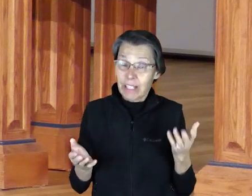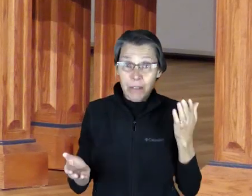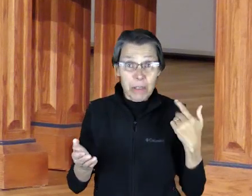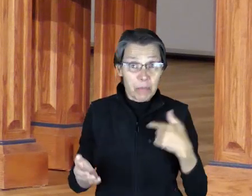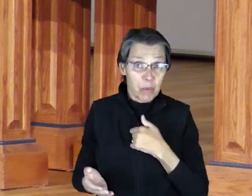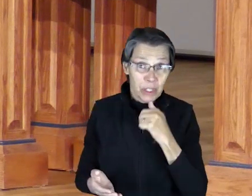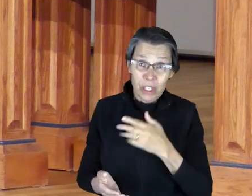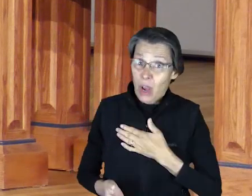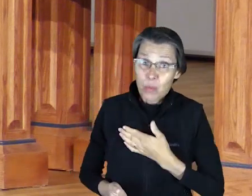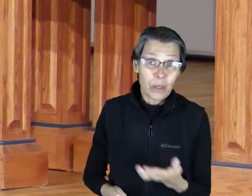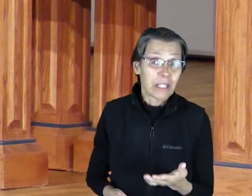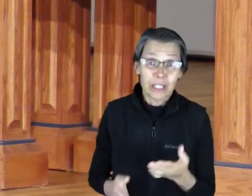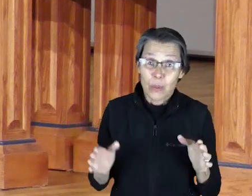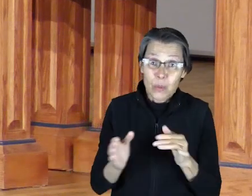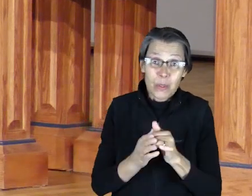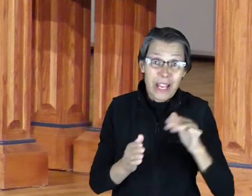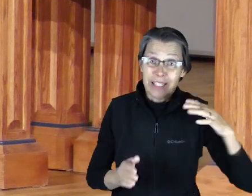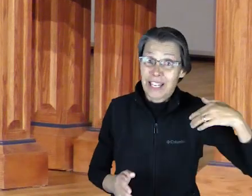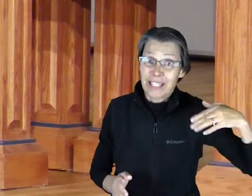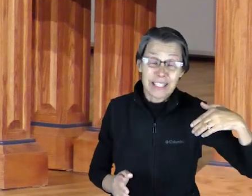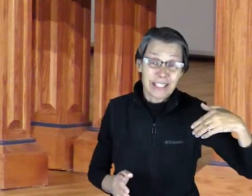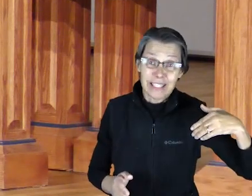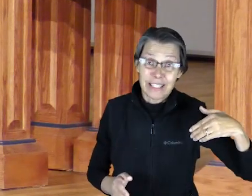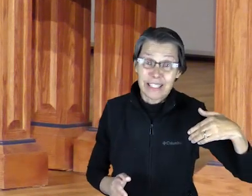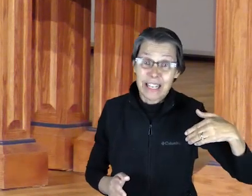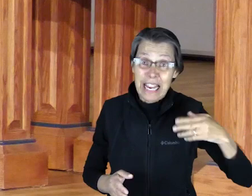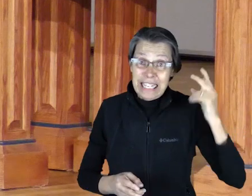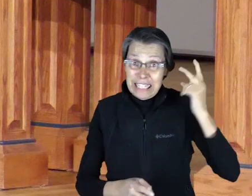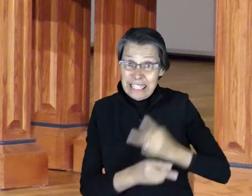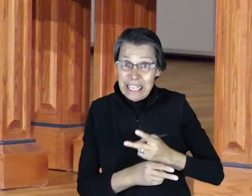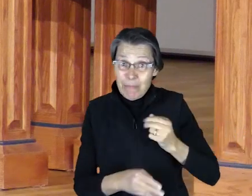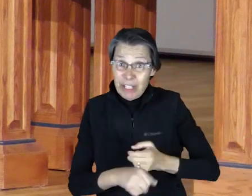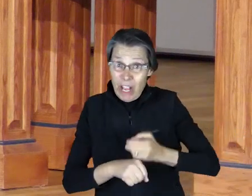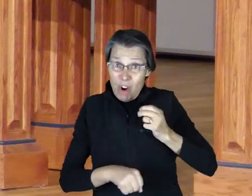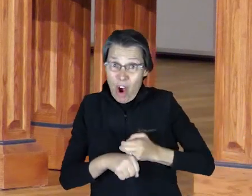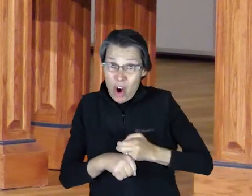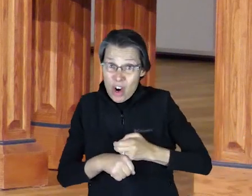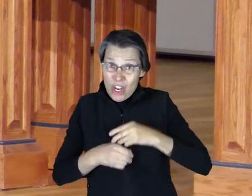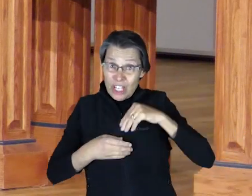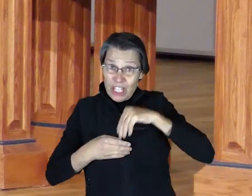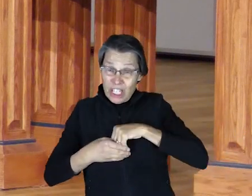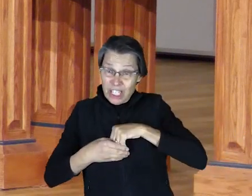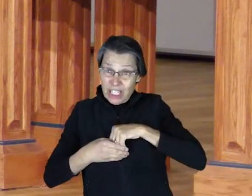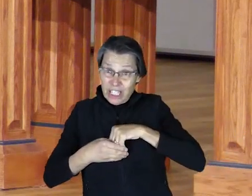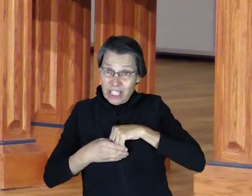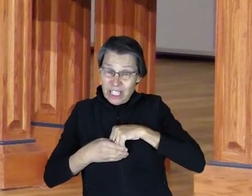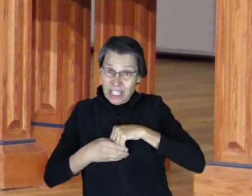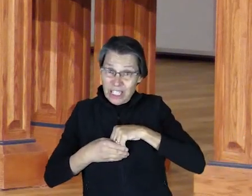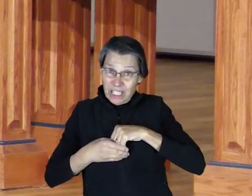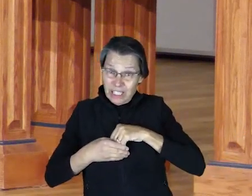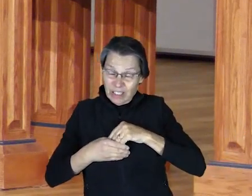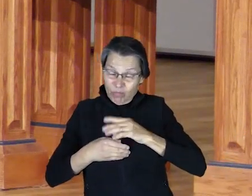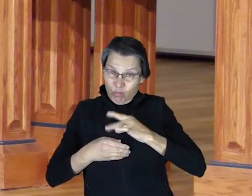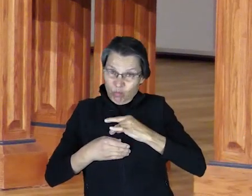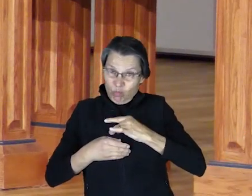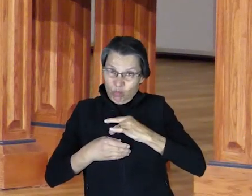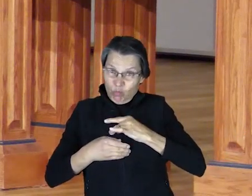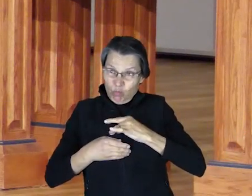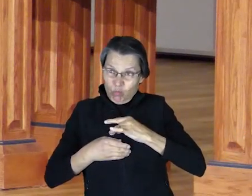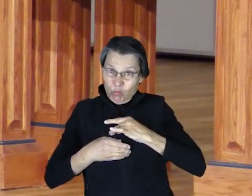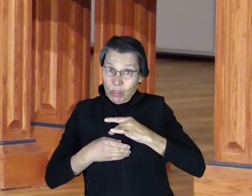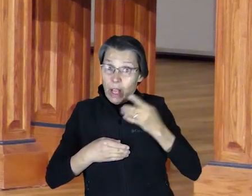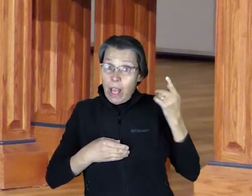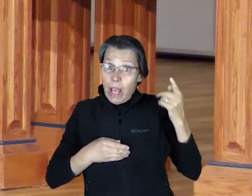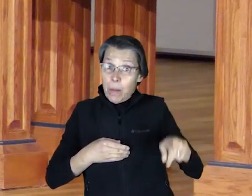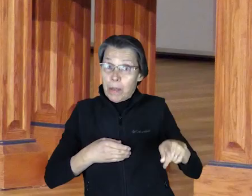yet willing to let go that which is keeping us from receiving the love and the grace and the mercy that God has